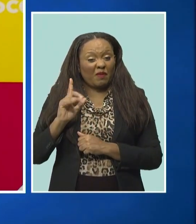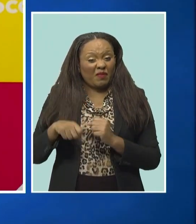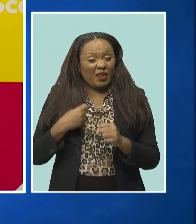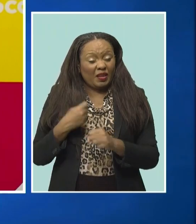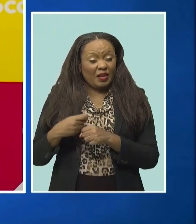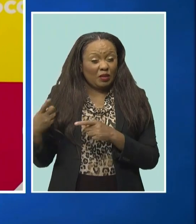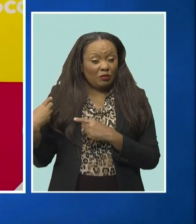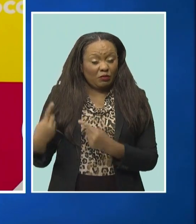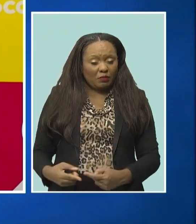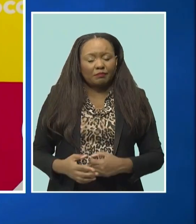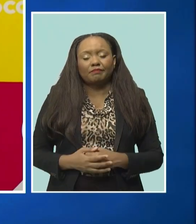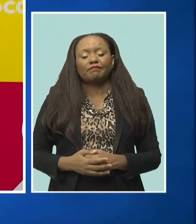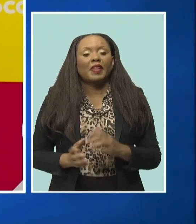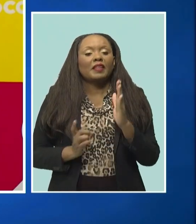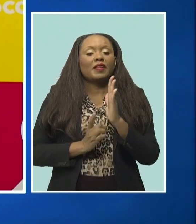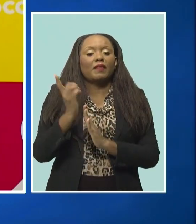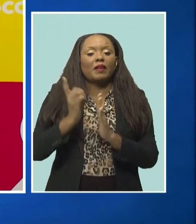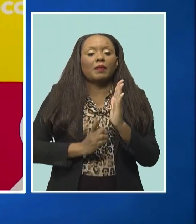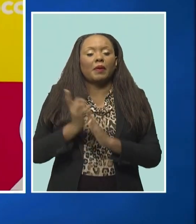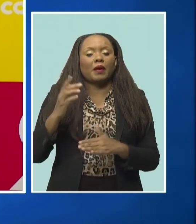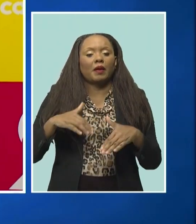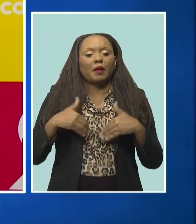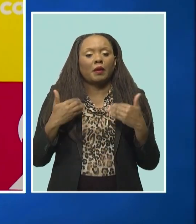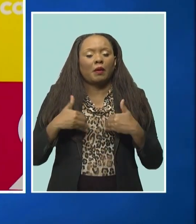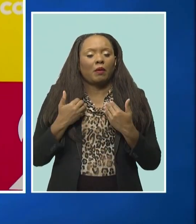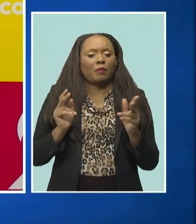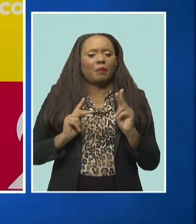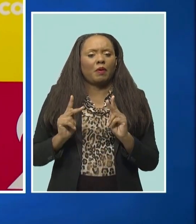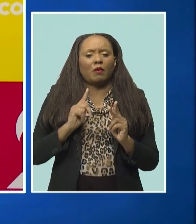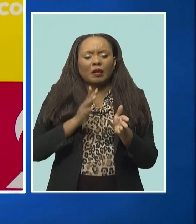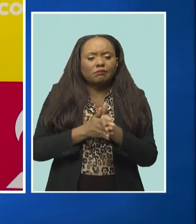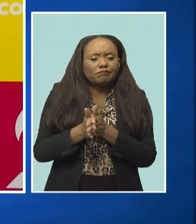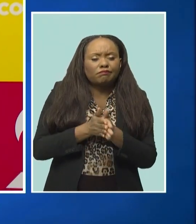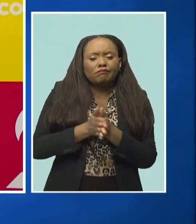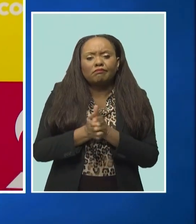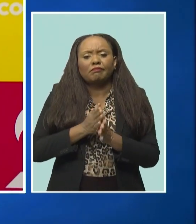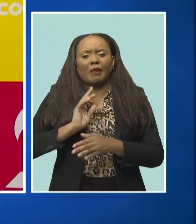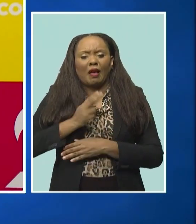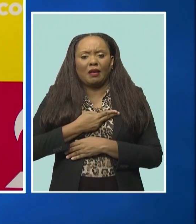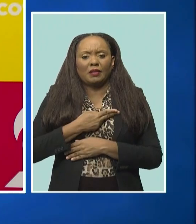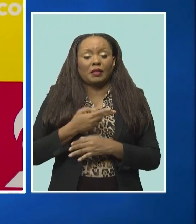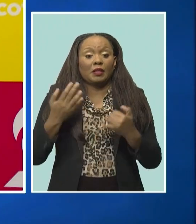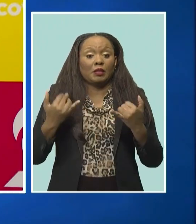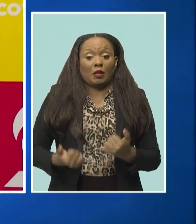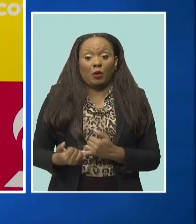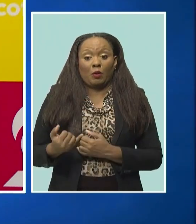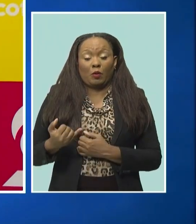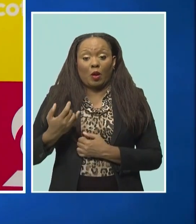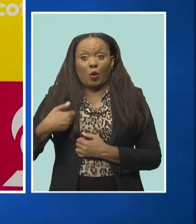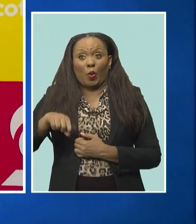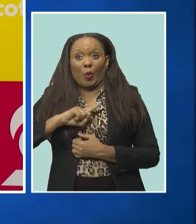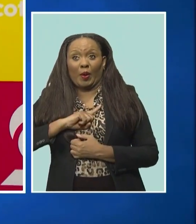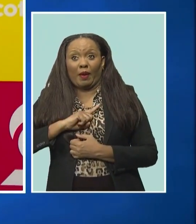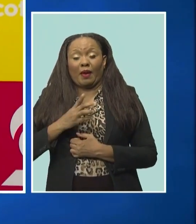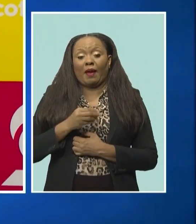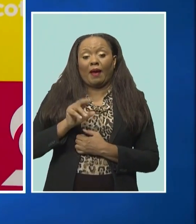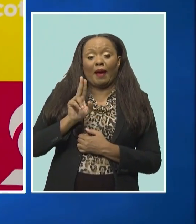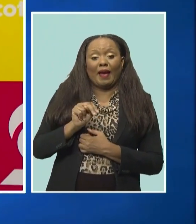The Showman, Josh Ox, Ranisha, Lil Status and Joshua B. King Chad is the reserve in